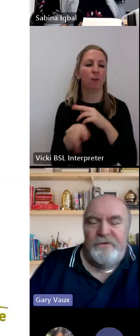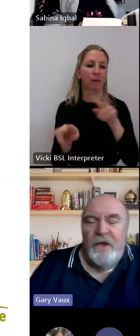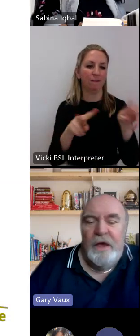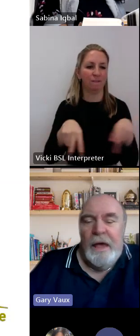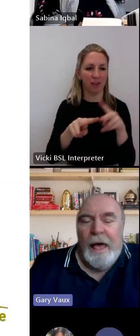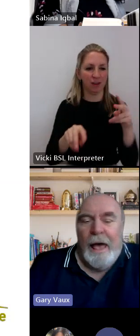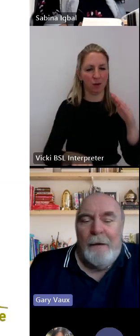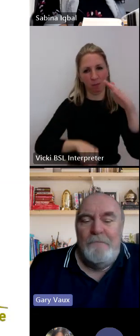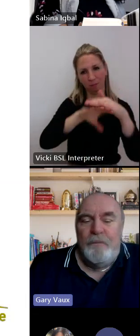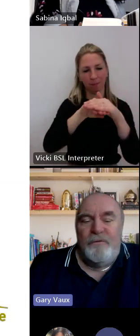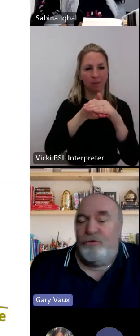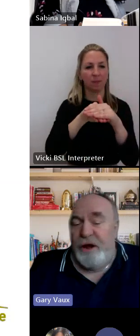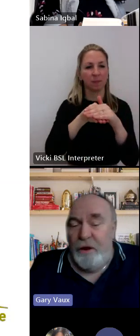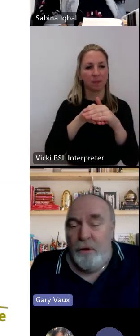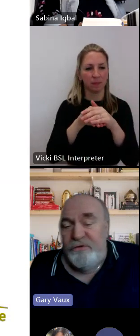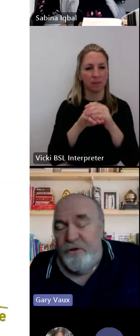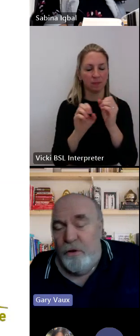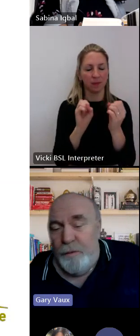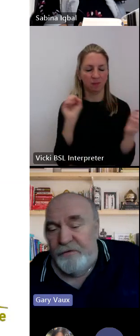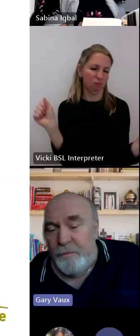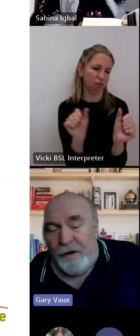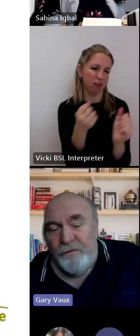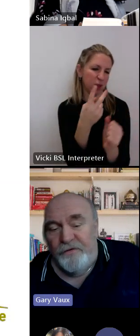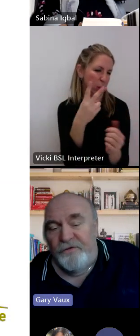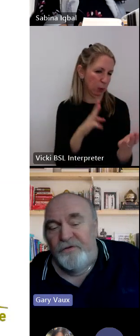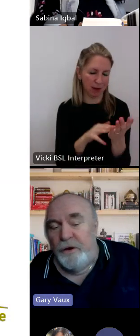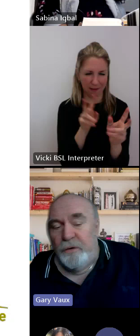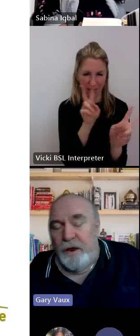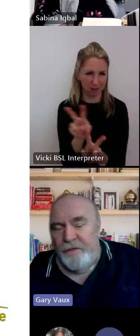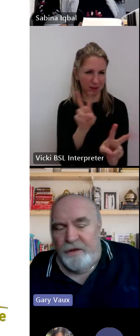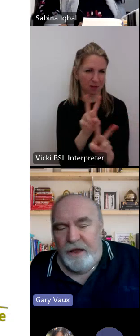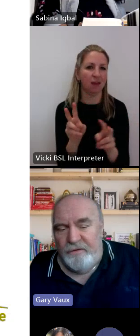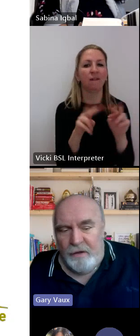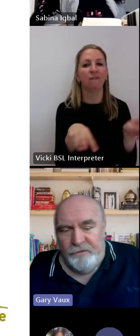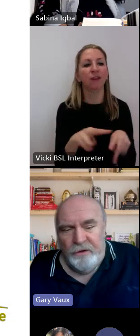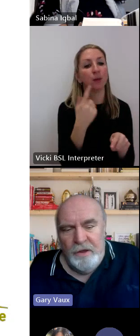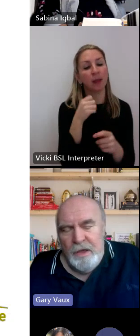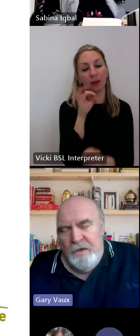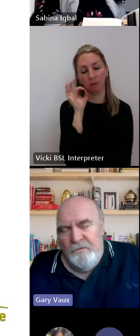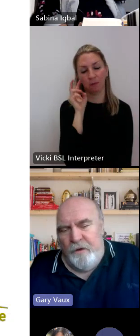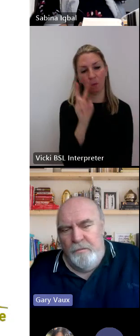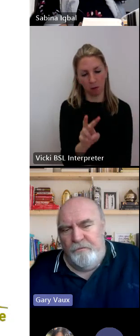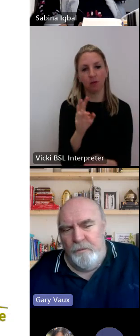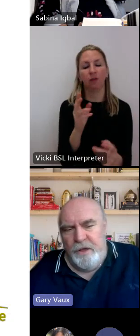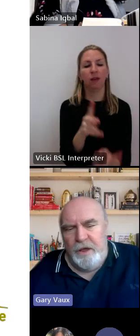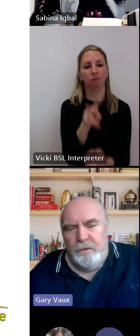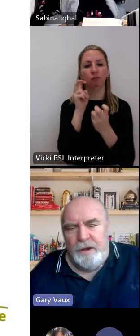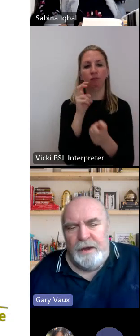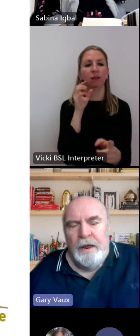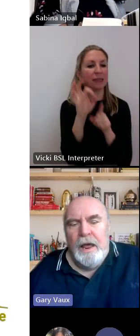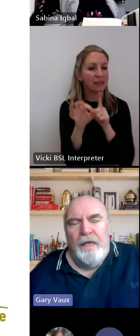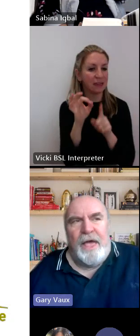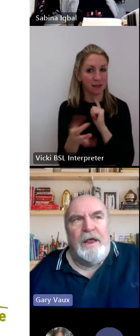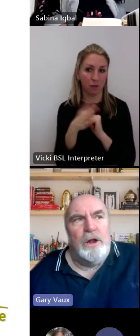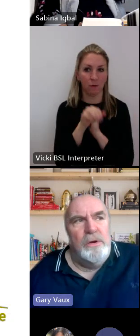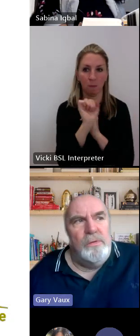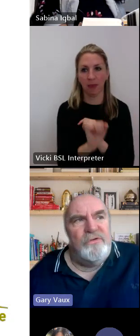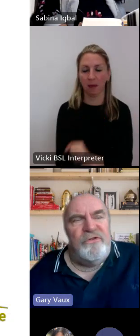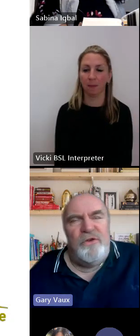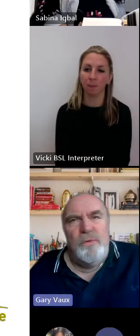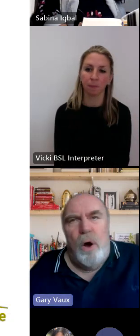2 minutes. We've got training courses in all parts of the benefit system, and you can get the details from the unit. And